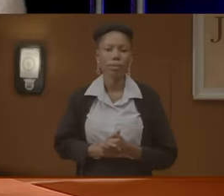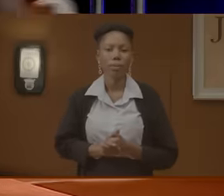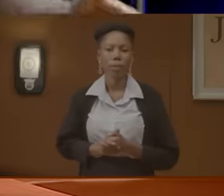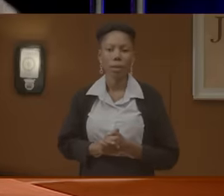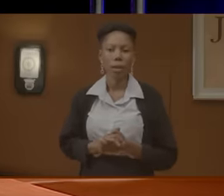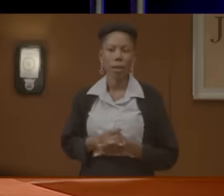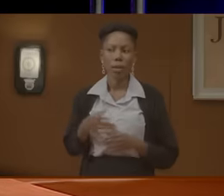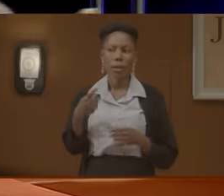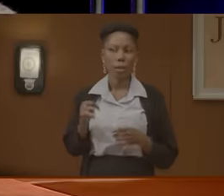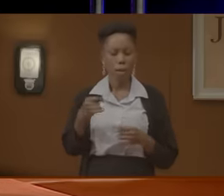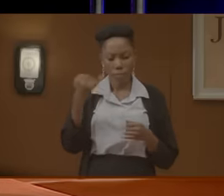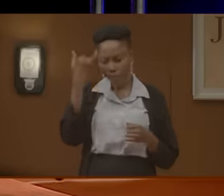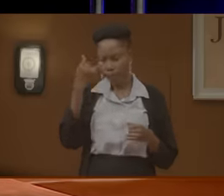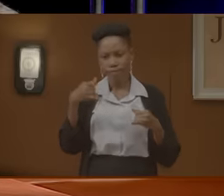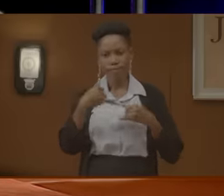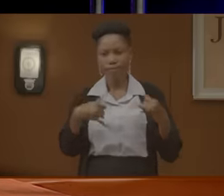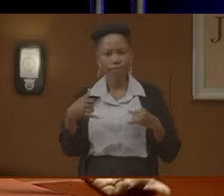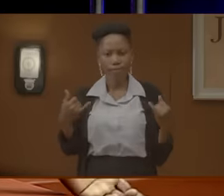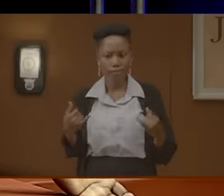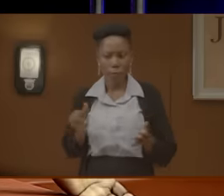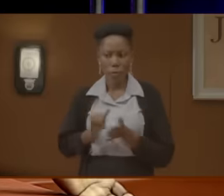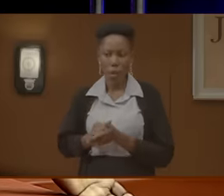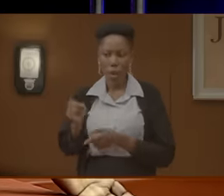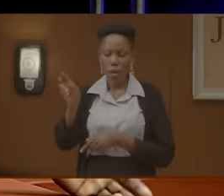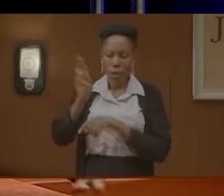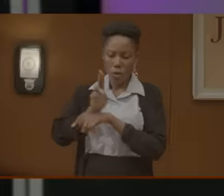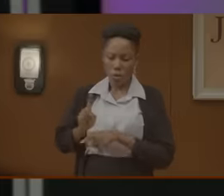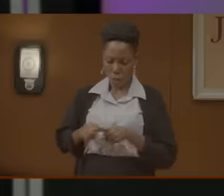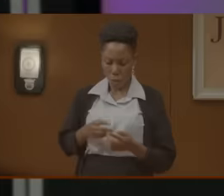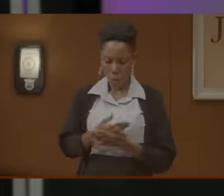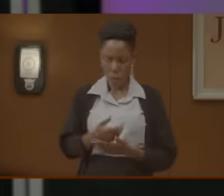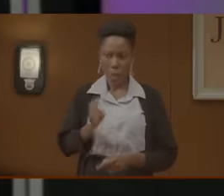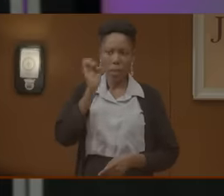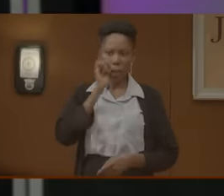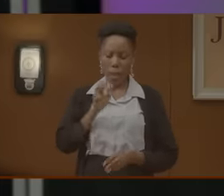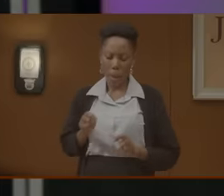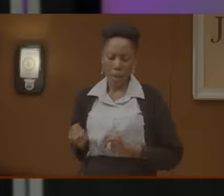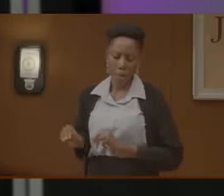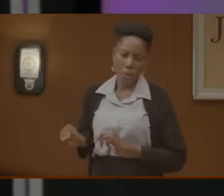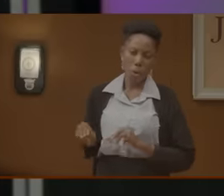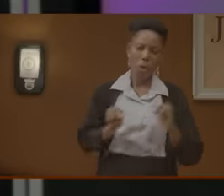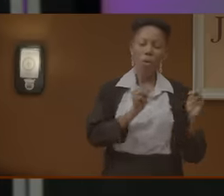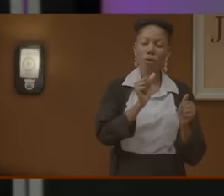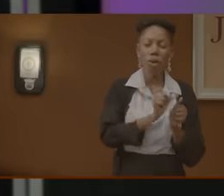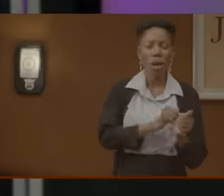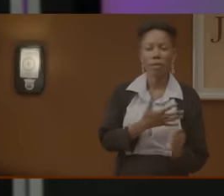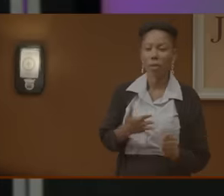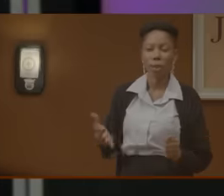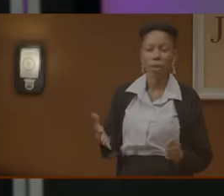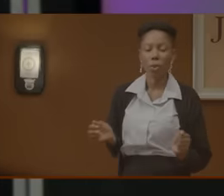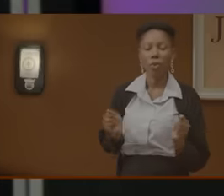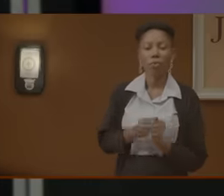The Indomie, the food, everything, which I buy for my children. Finished. He pack everything. Everything, carry the